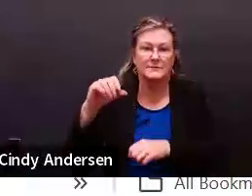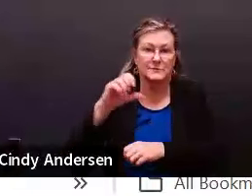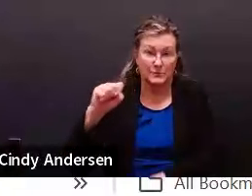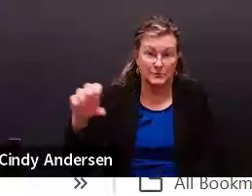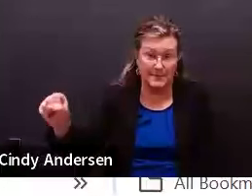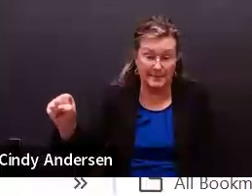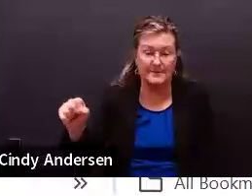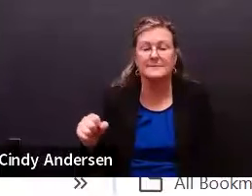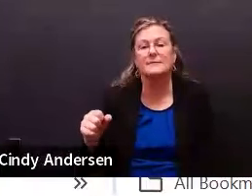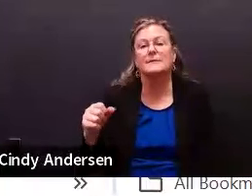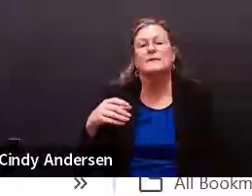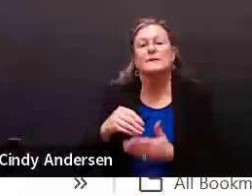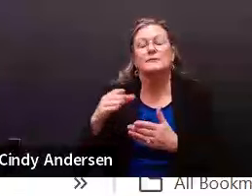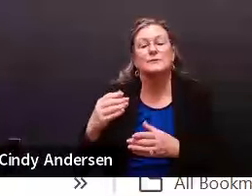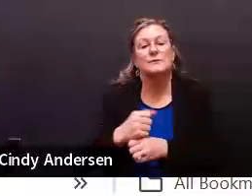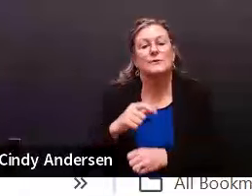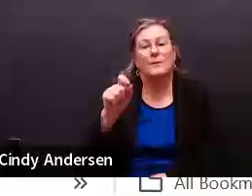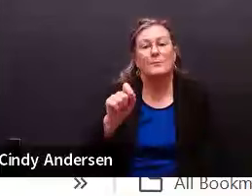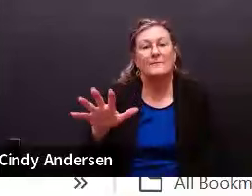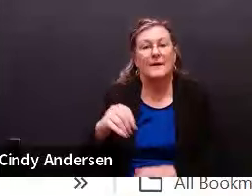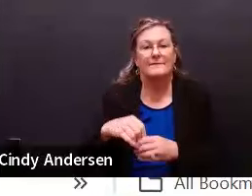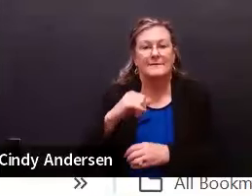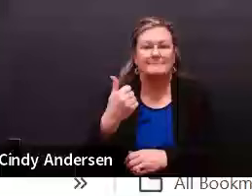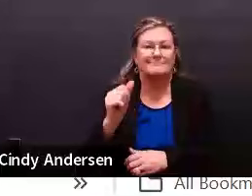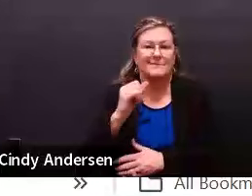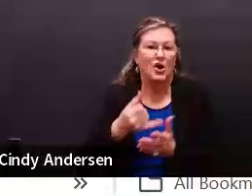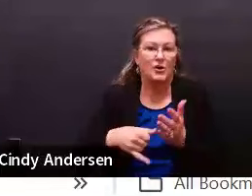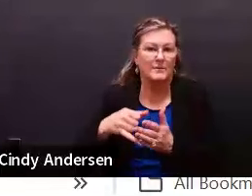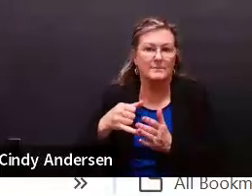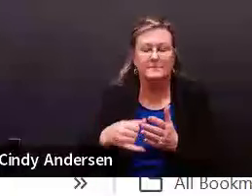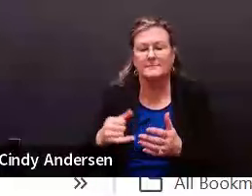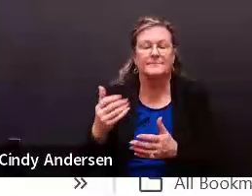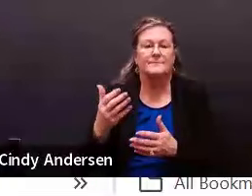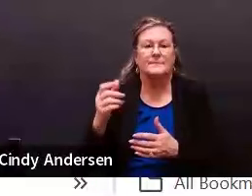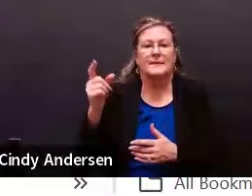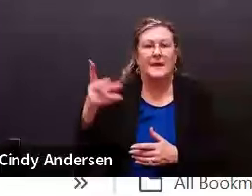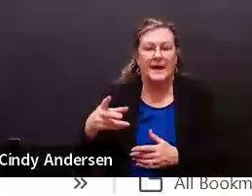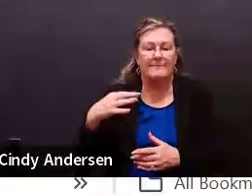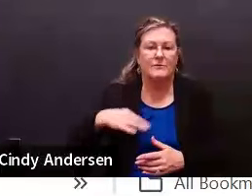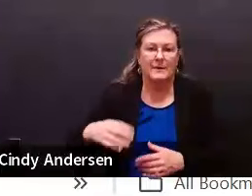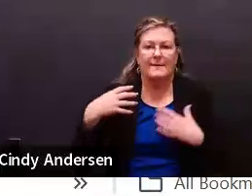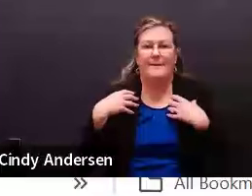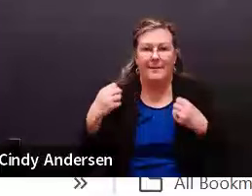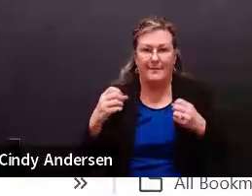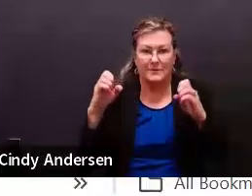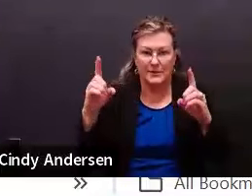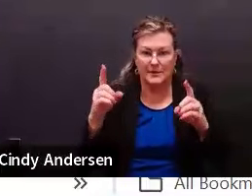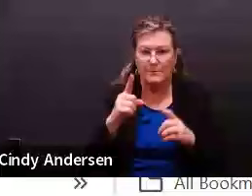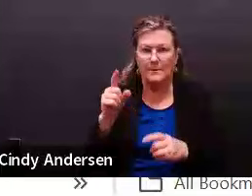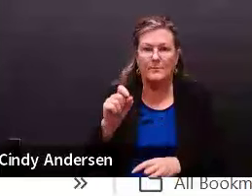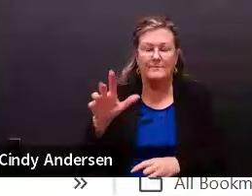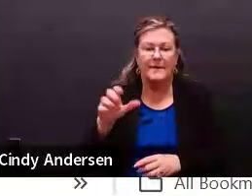earn 1.5 credits in the arts, a half a credit in health education, 1.5 credits